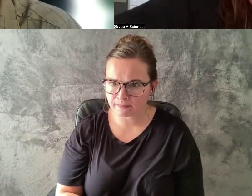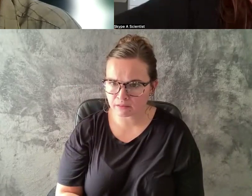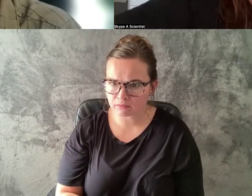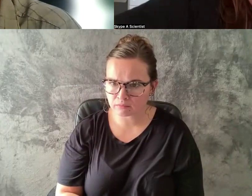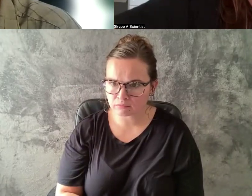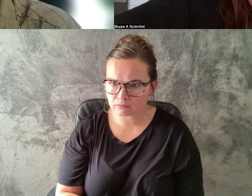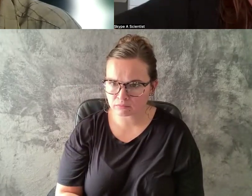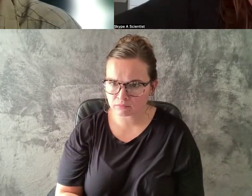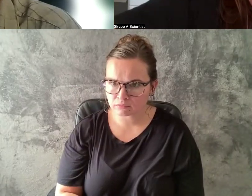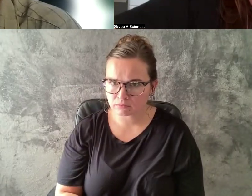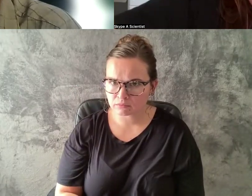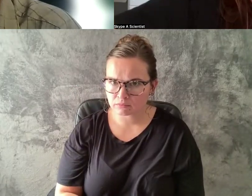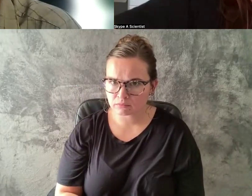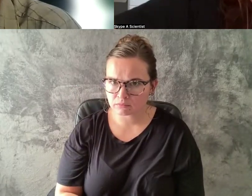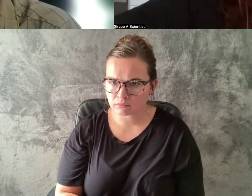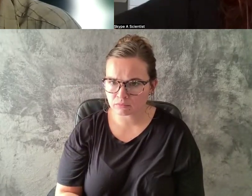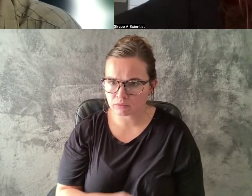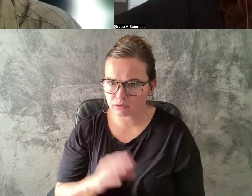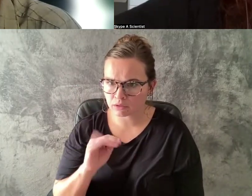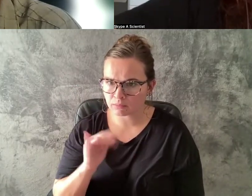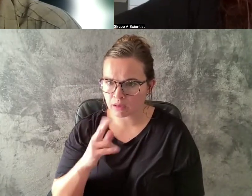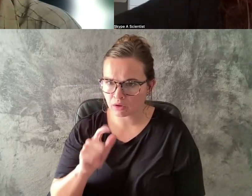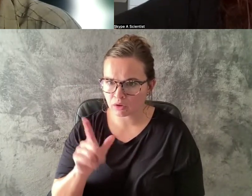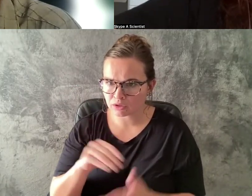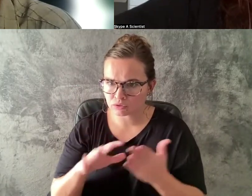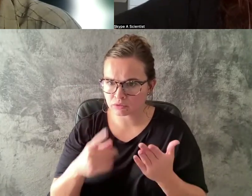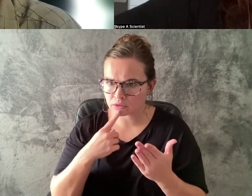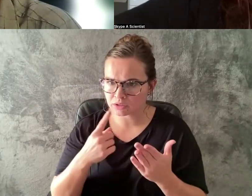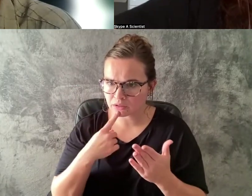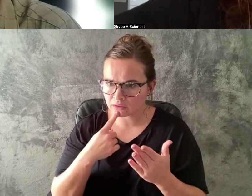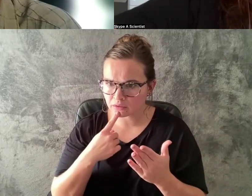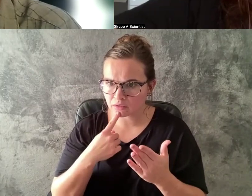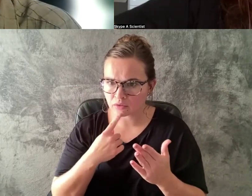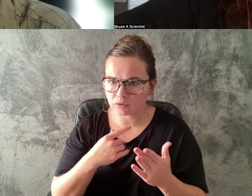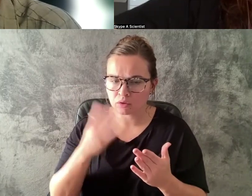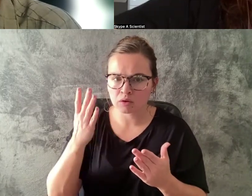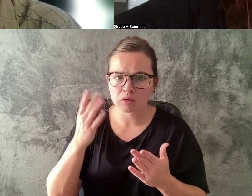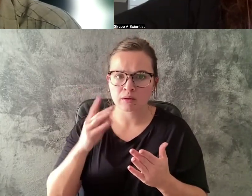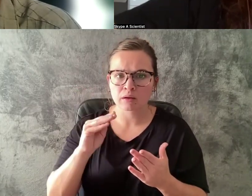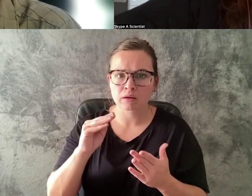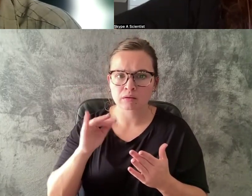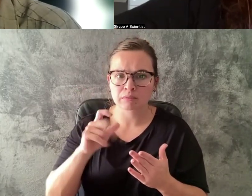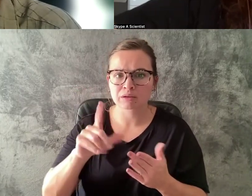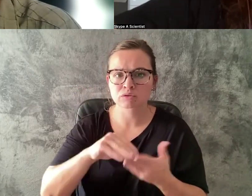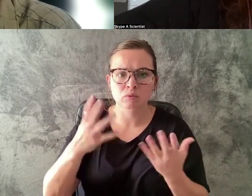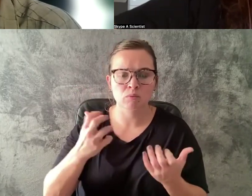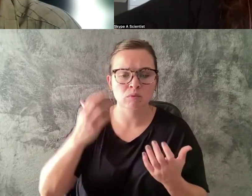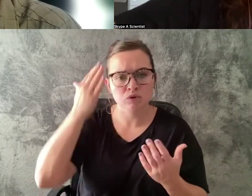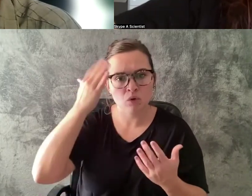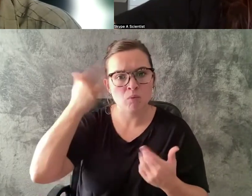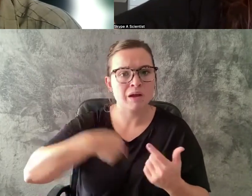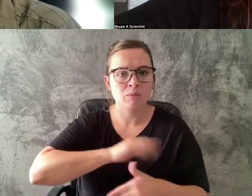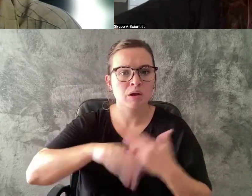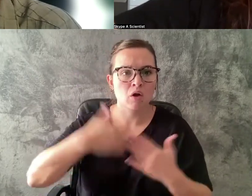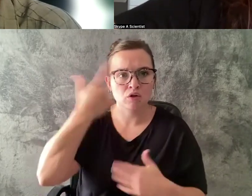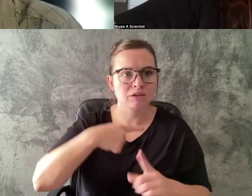Okay. Oh, Michael Richardson's students have a question. Um, Michael's students wants to know why do we all